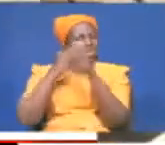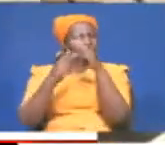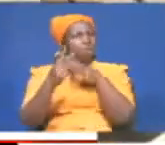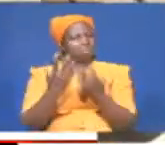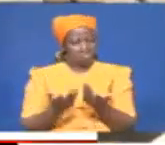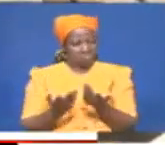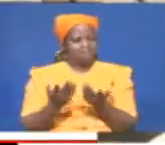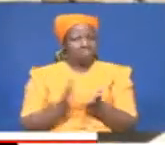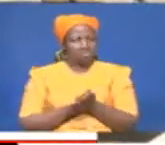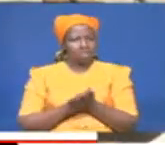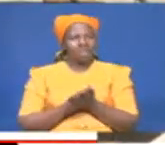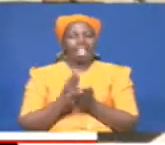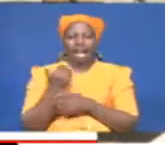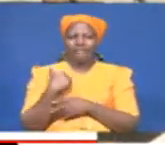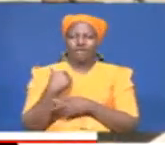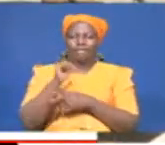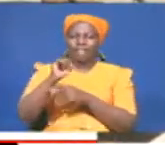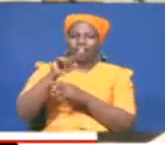land